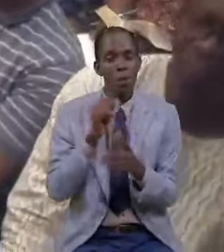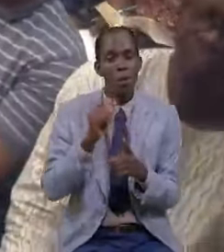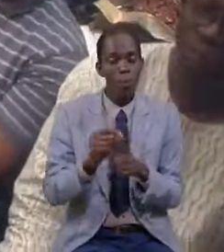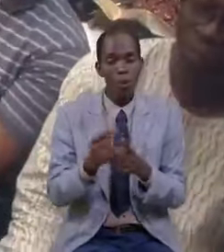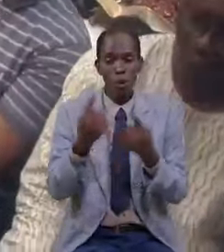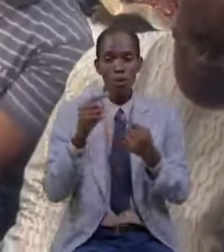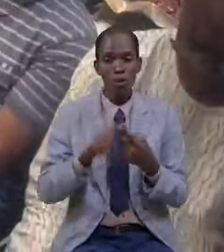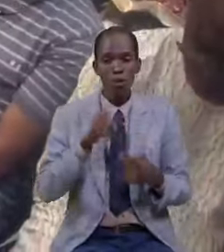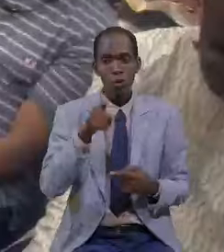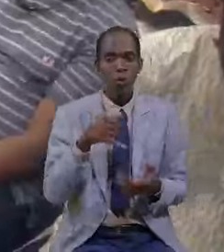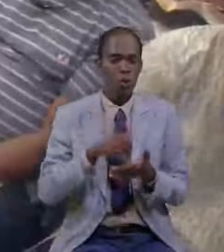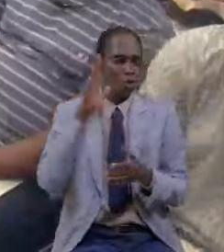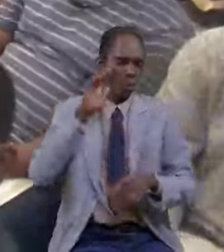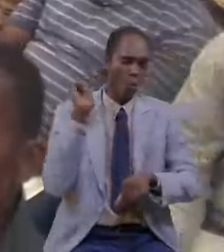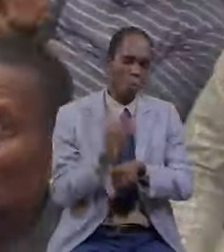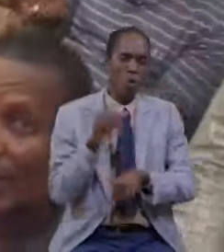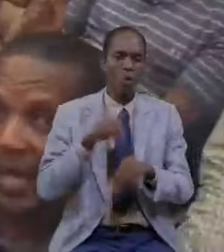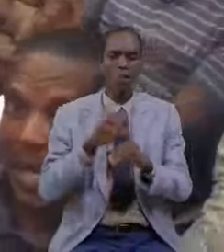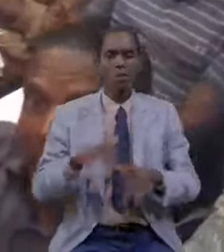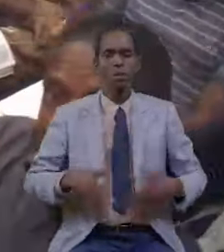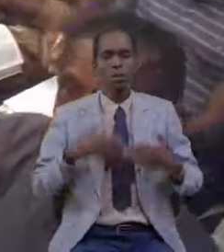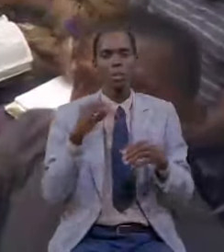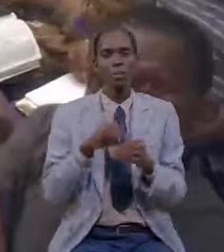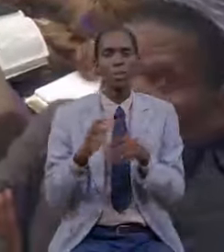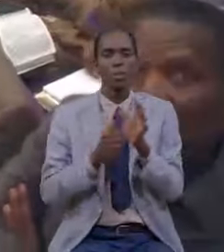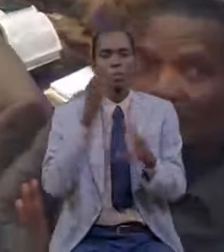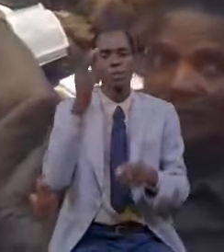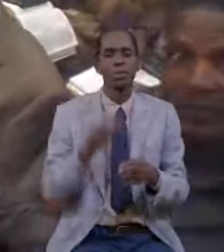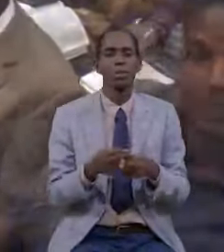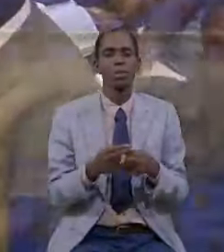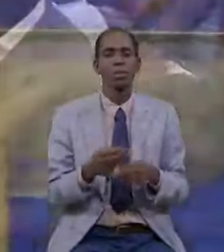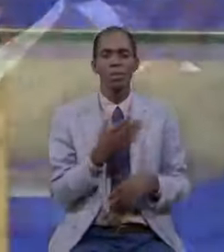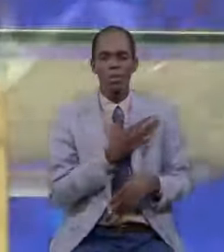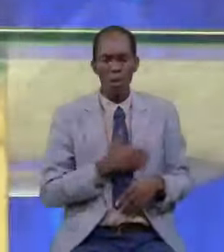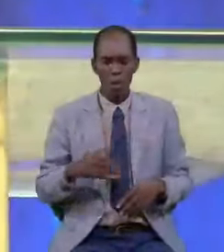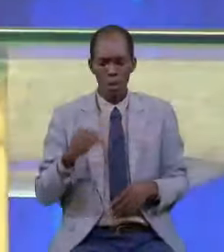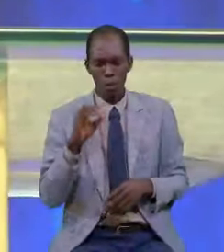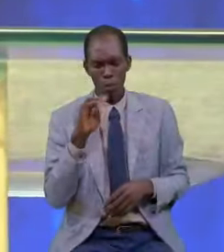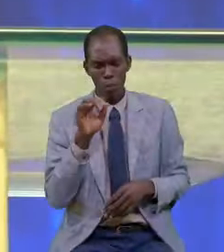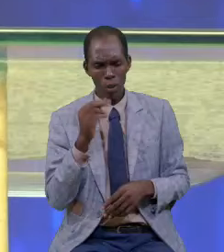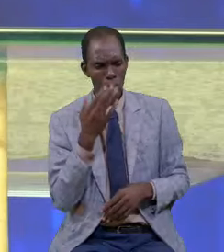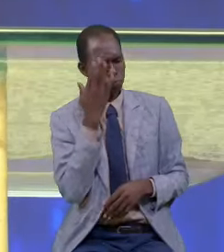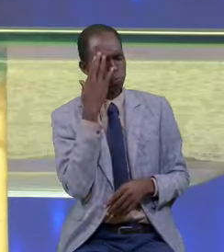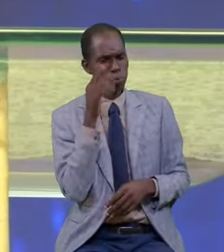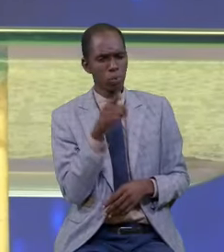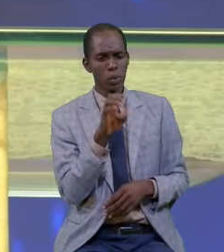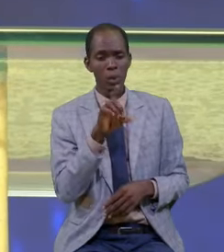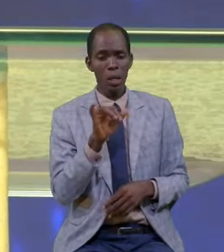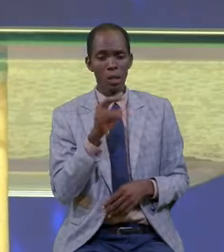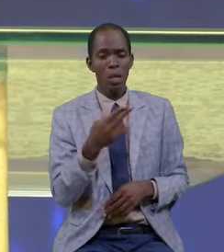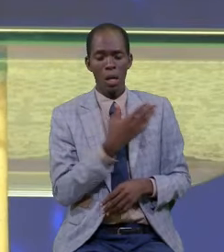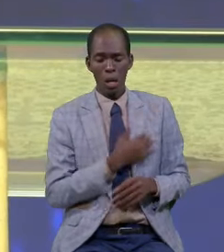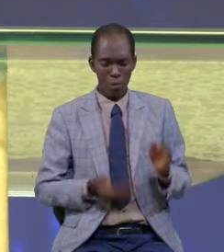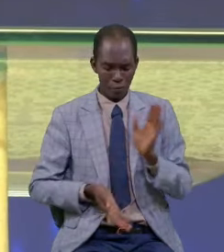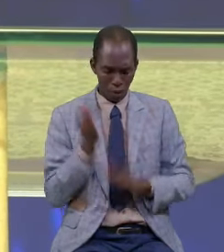take effect in your life in Jesus' name. And he knew him, and he fell on his face and said, art